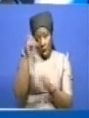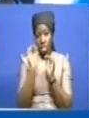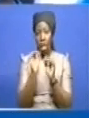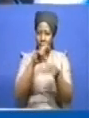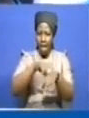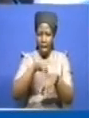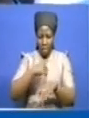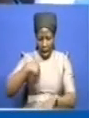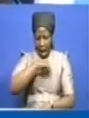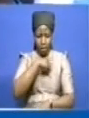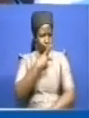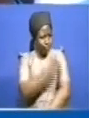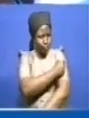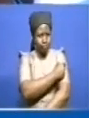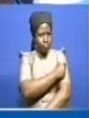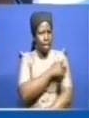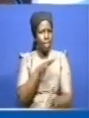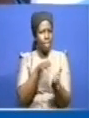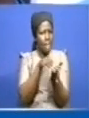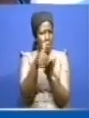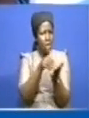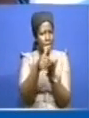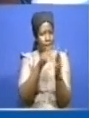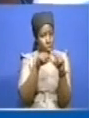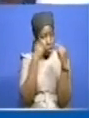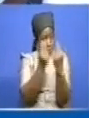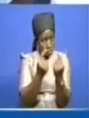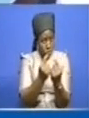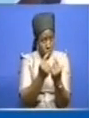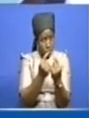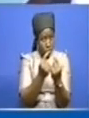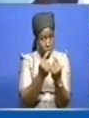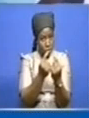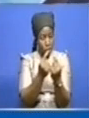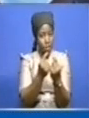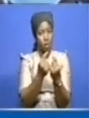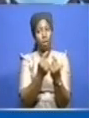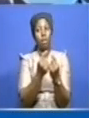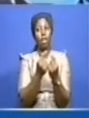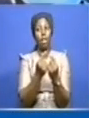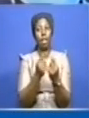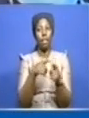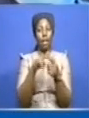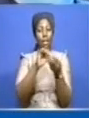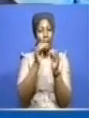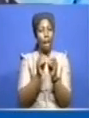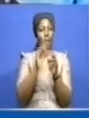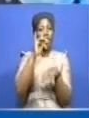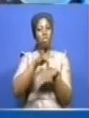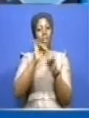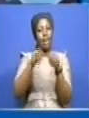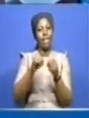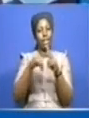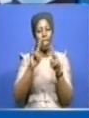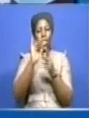once we have vaccinated the very vulnerable groups, then the rate of infections would essentially start dropping.